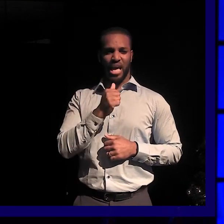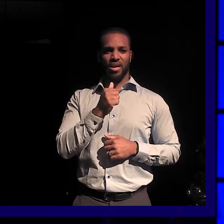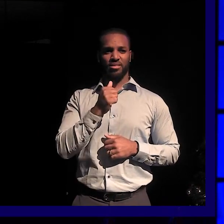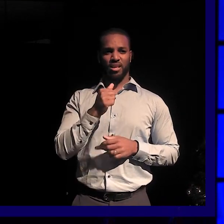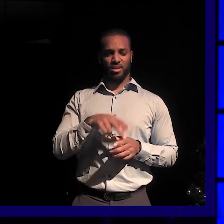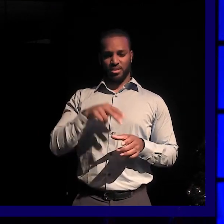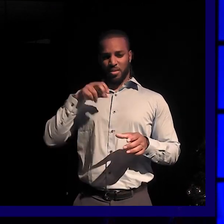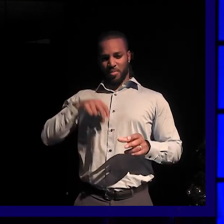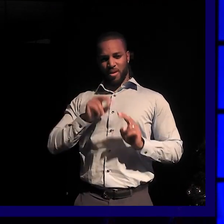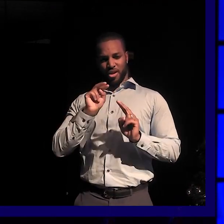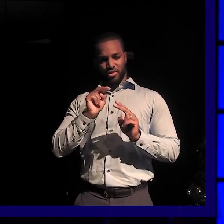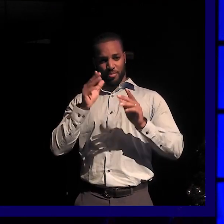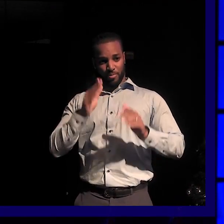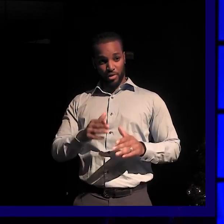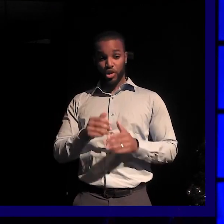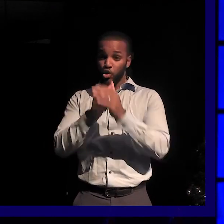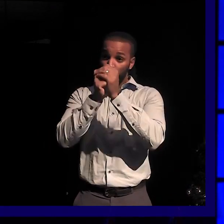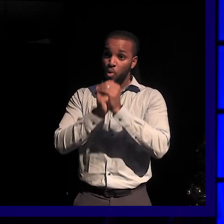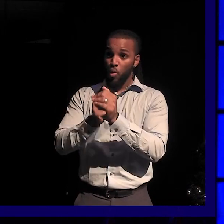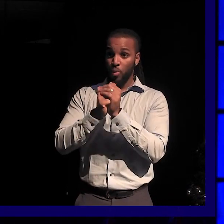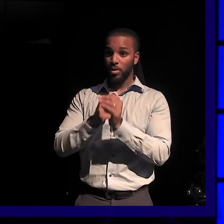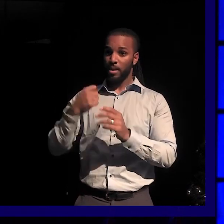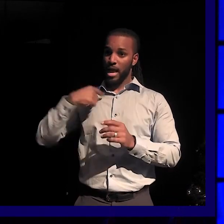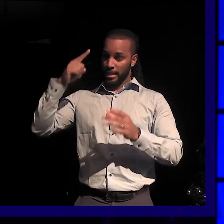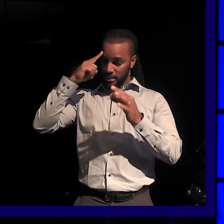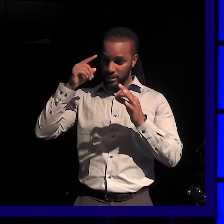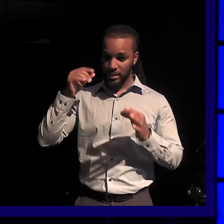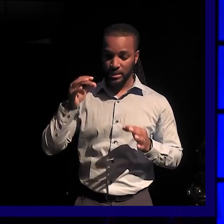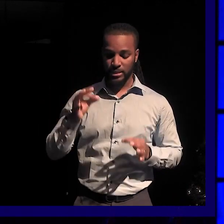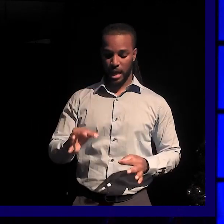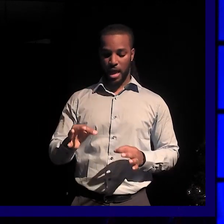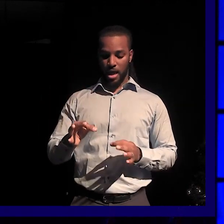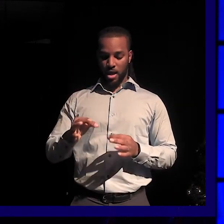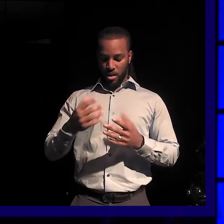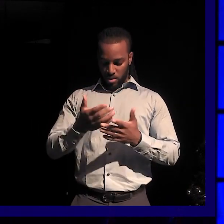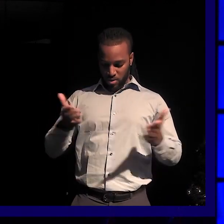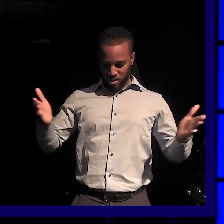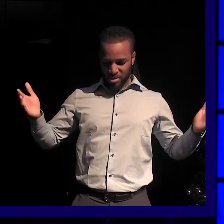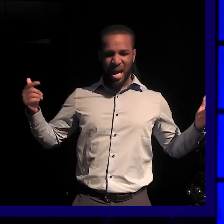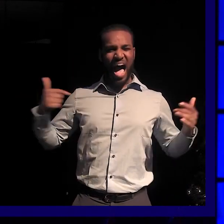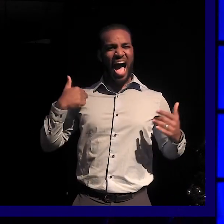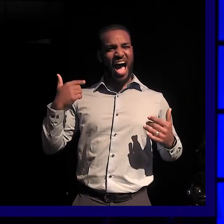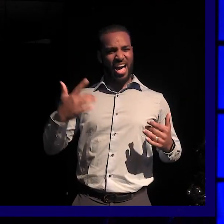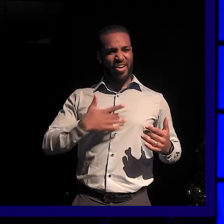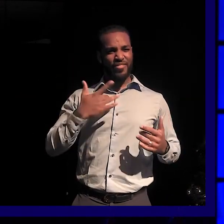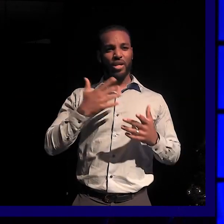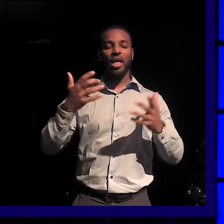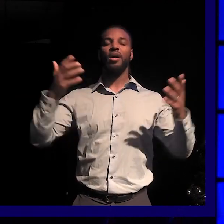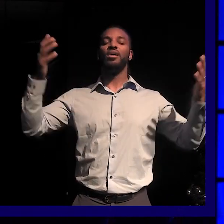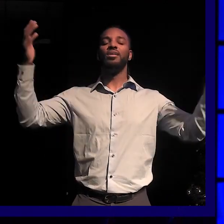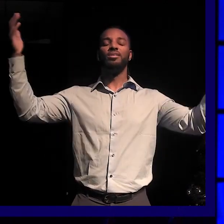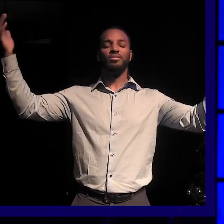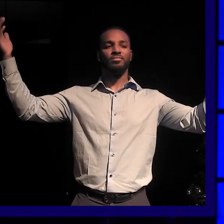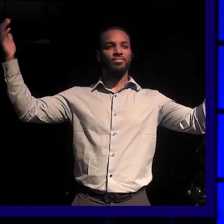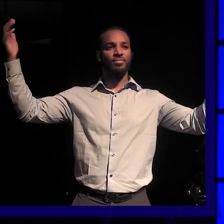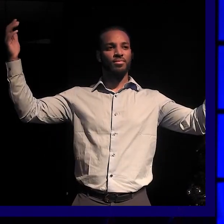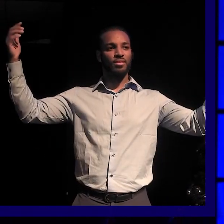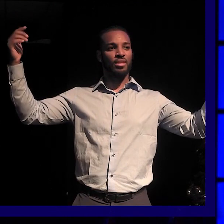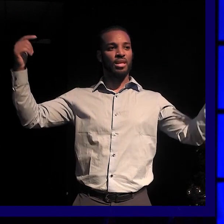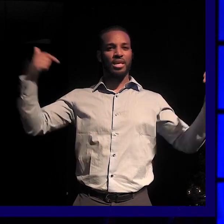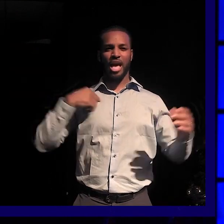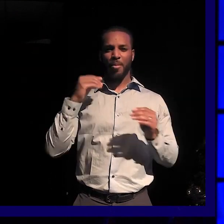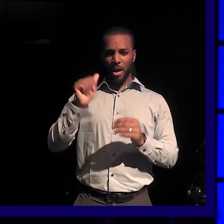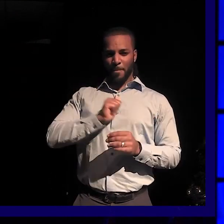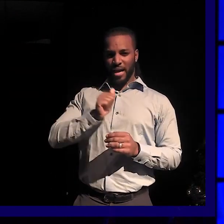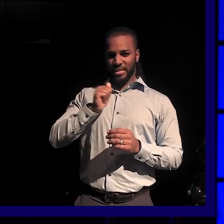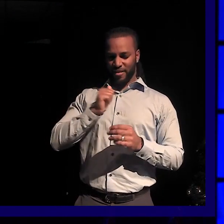person. In worship, I choose to put myself in a demonstrative posture. I don't feel a lot when I raise my hands. I put myself